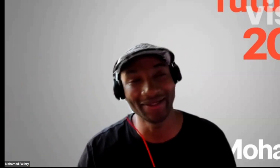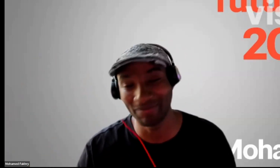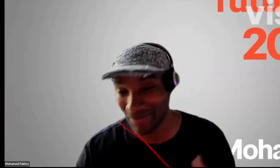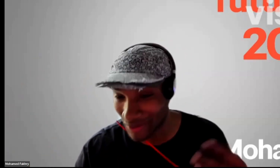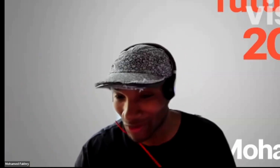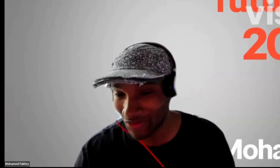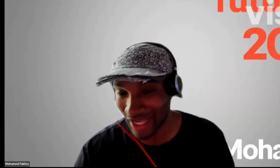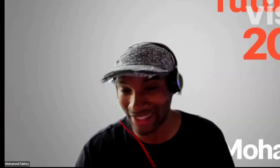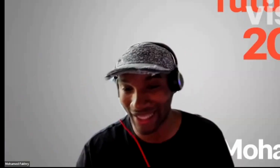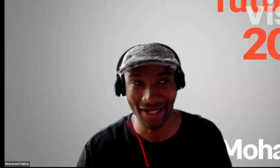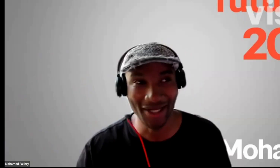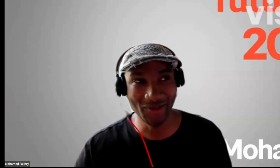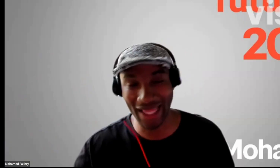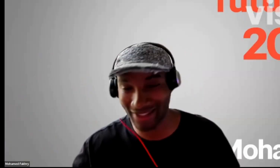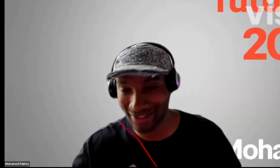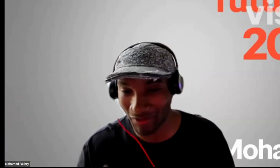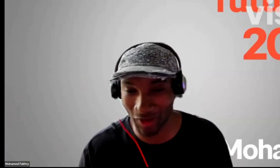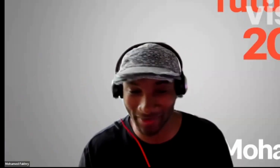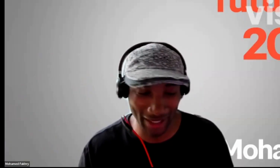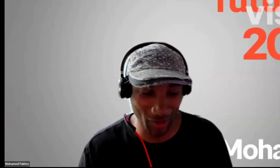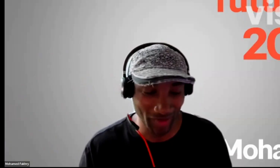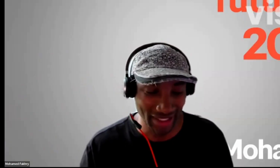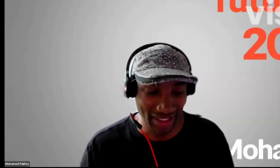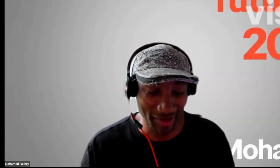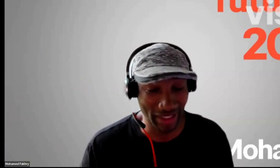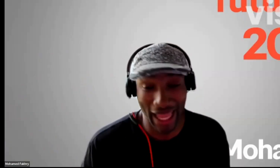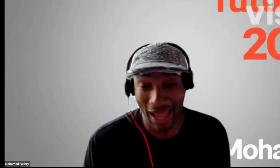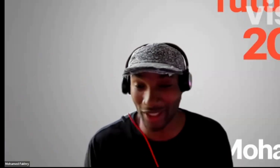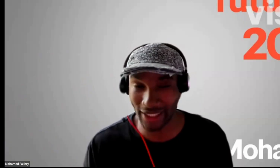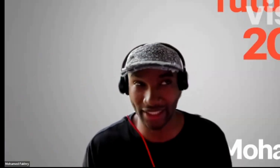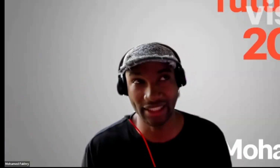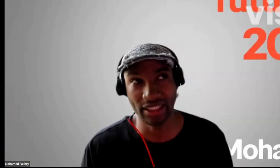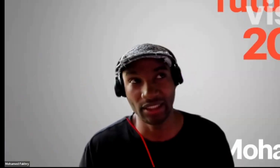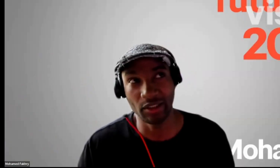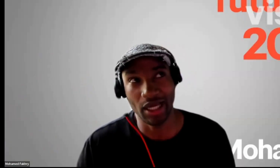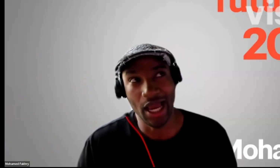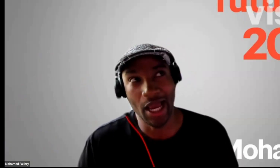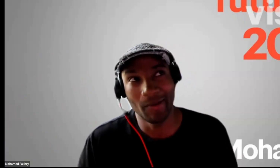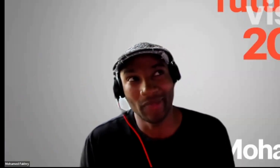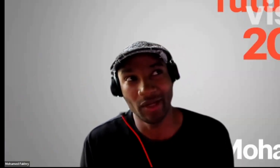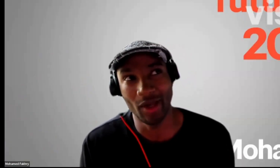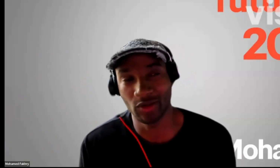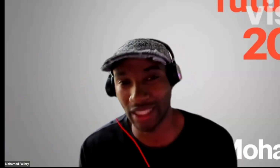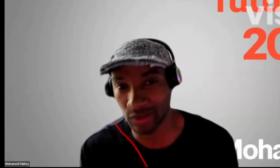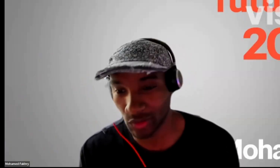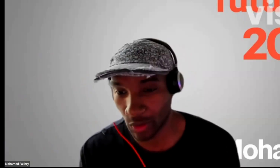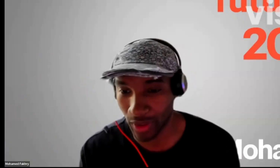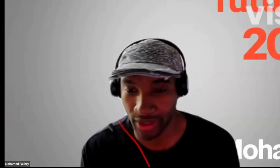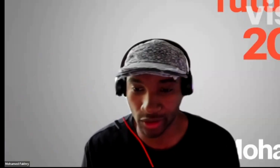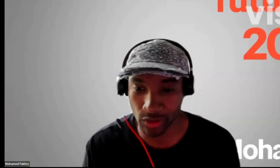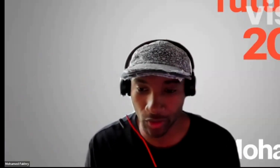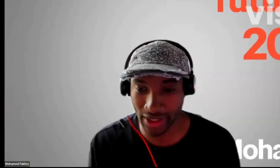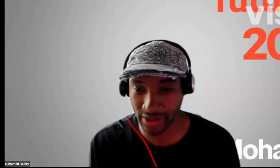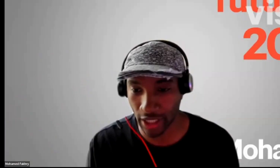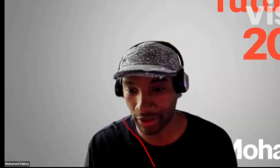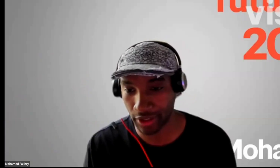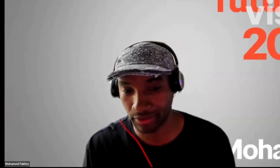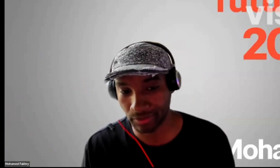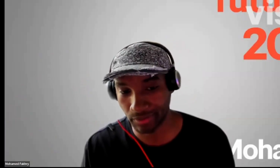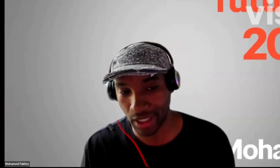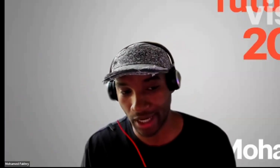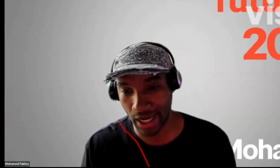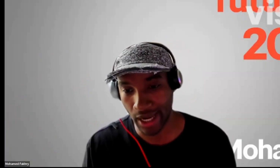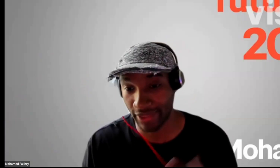now and make new friends again. So like start from zero. But I embraced it. Anyway, so that's, really the story